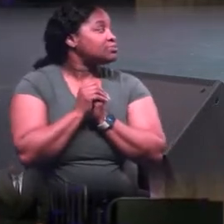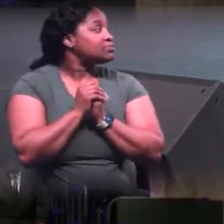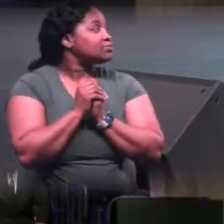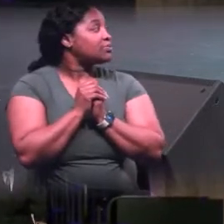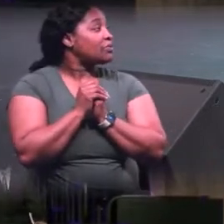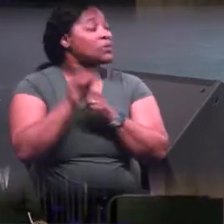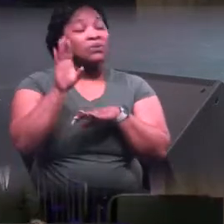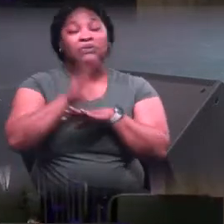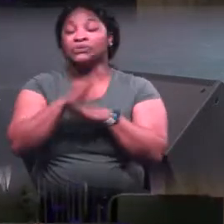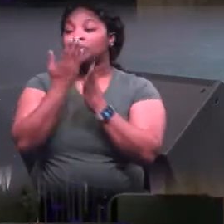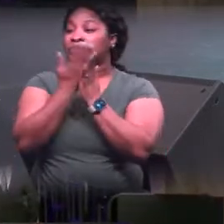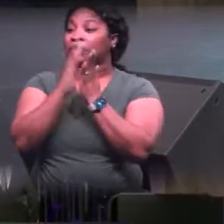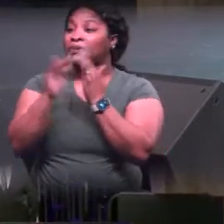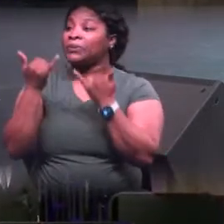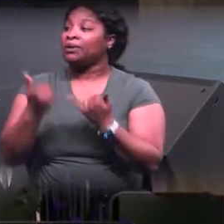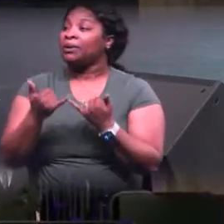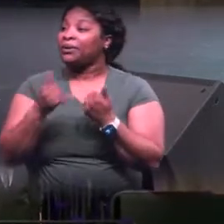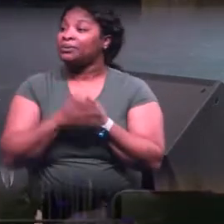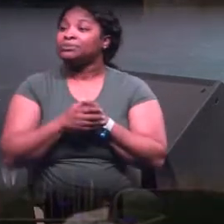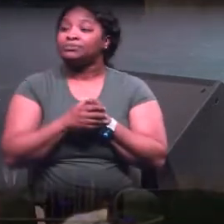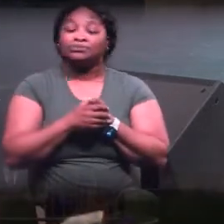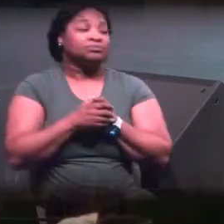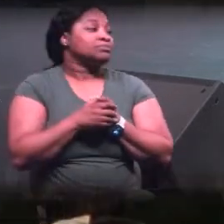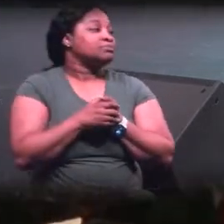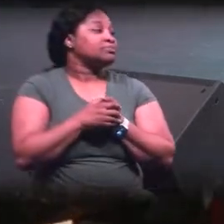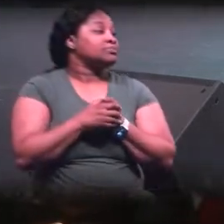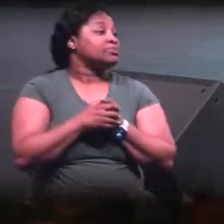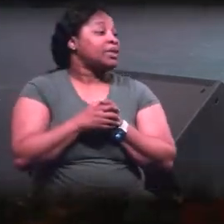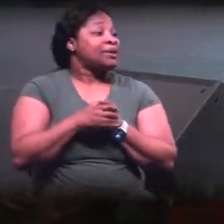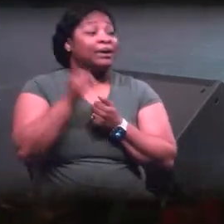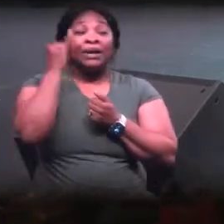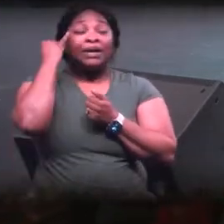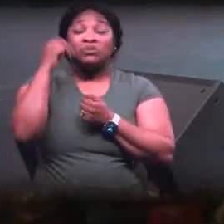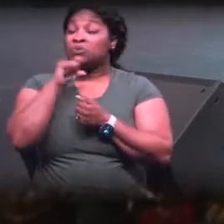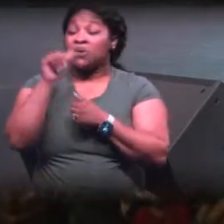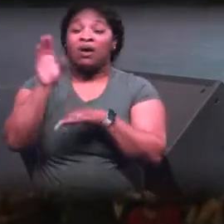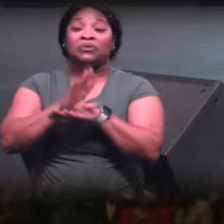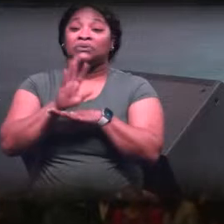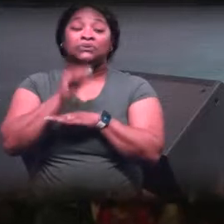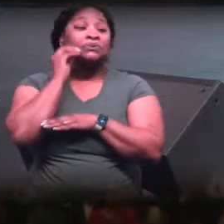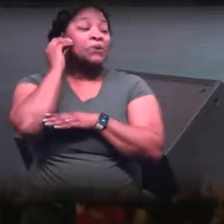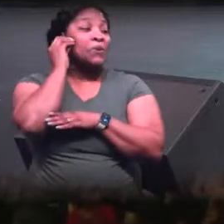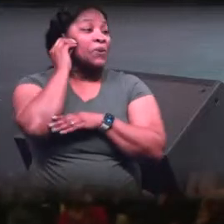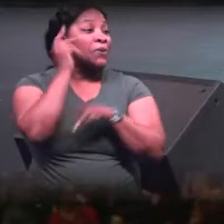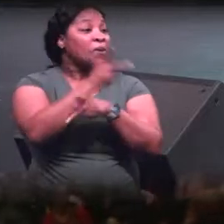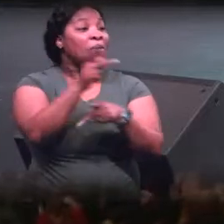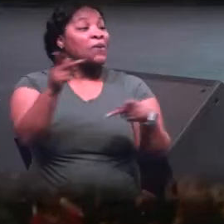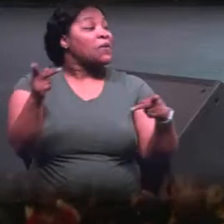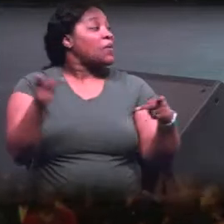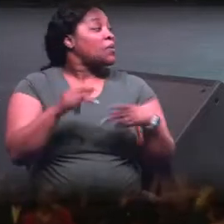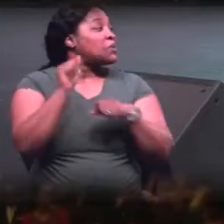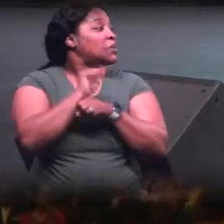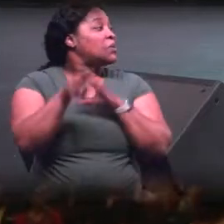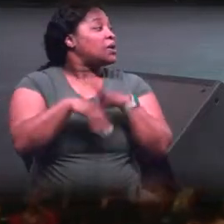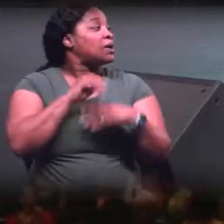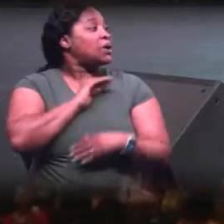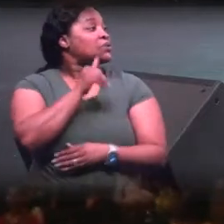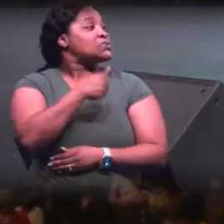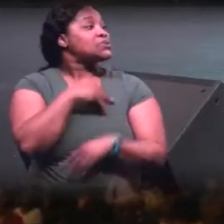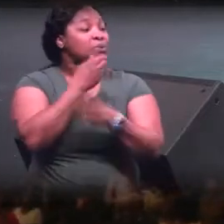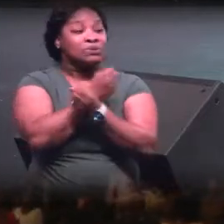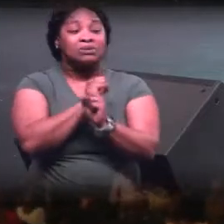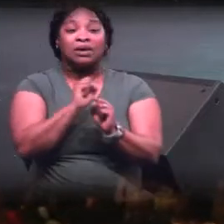The doors of the church are open right now. If you don't have a church home, if you don't have a place to work out your